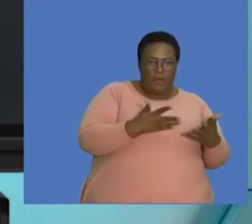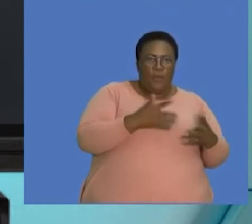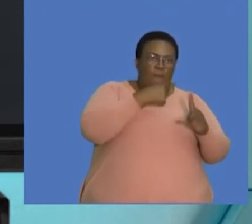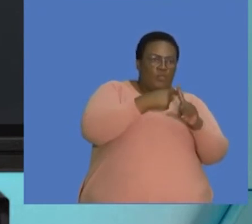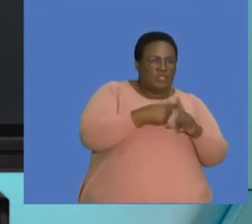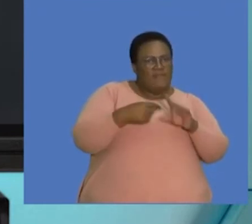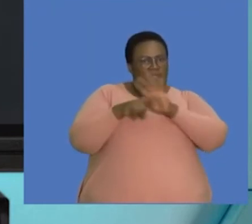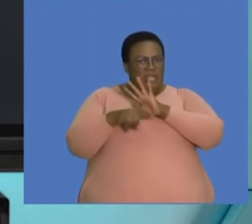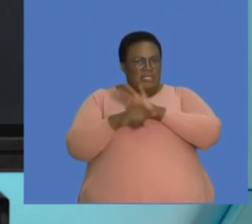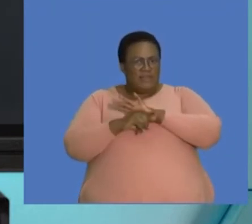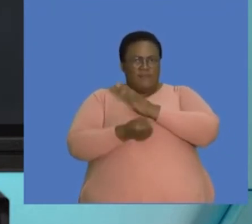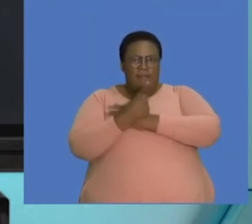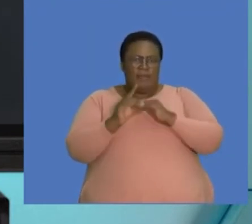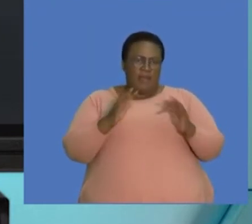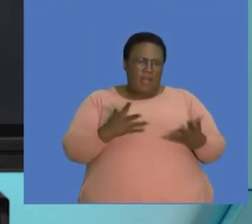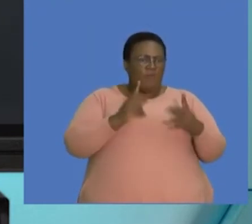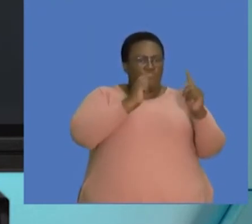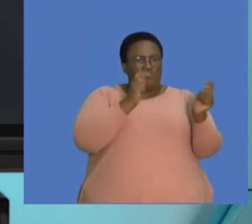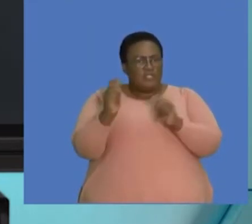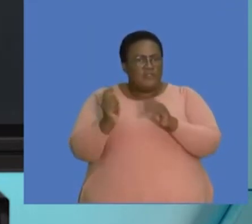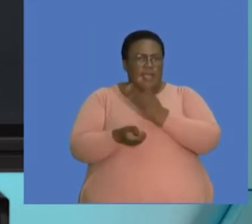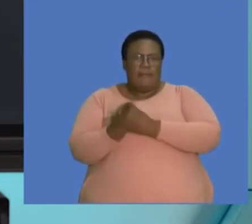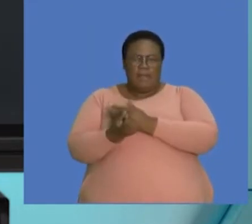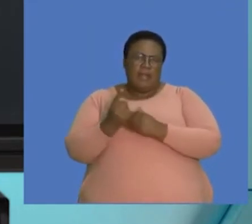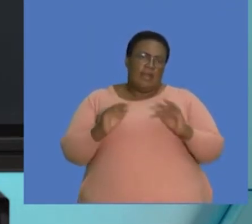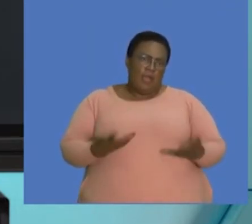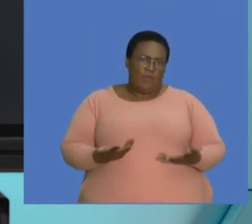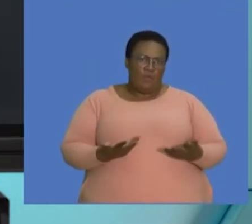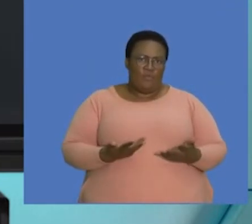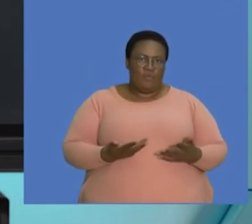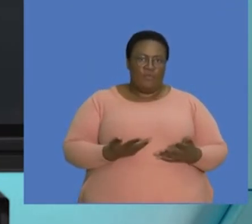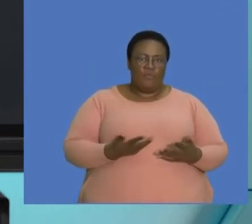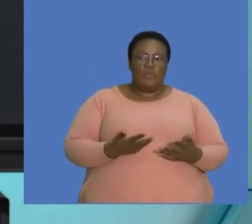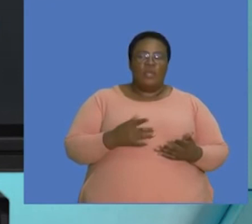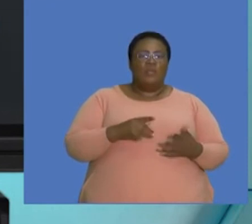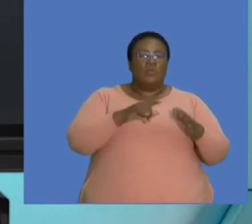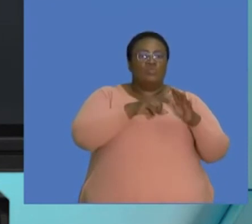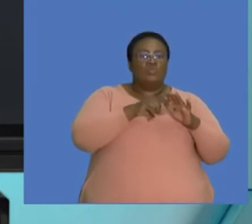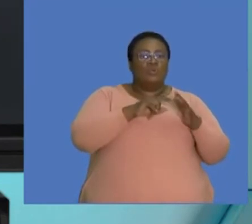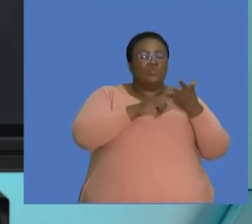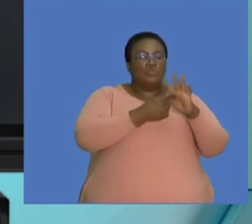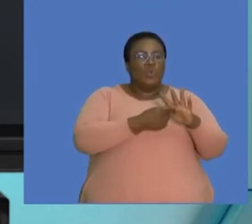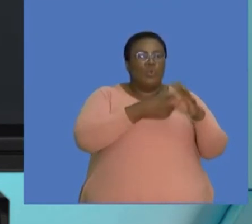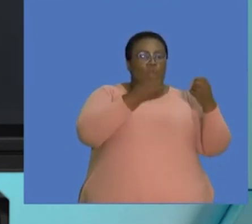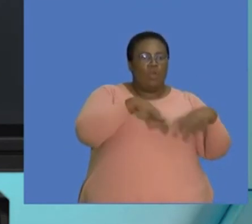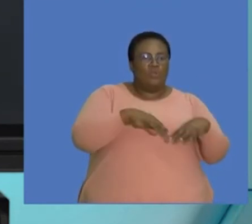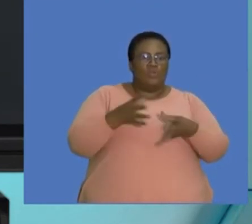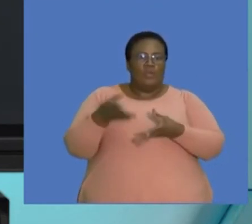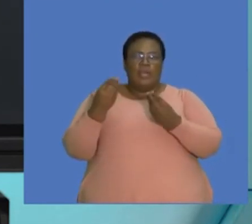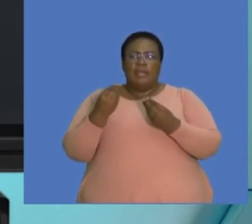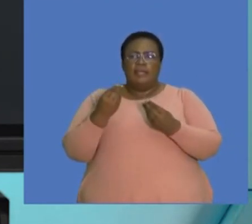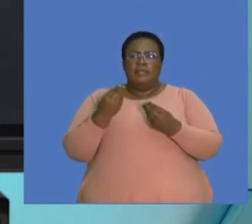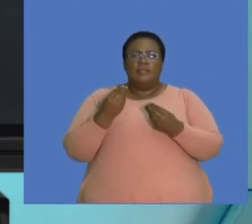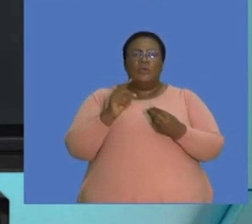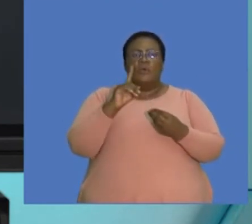charge originates, be it positive or negative, in terms of transfer, which also entails loss or gain, as